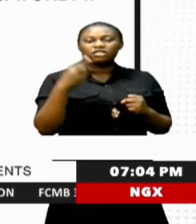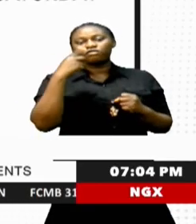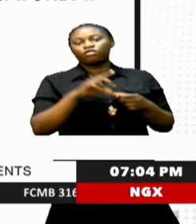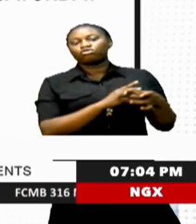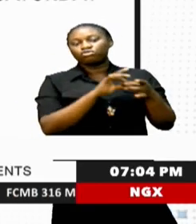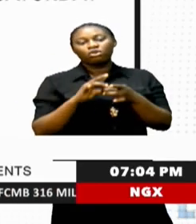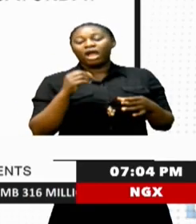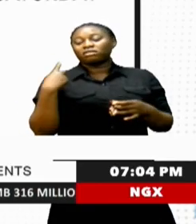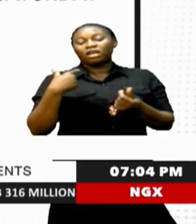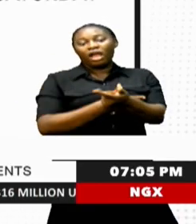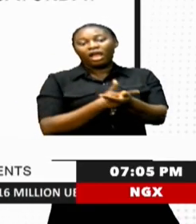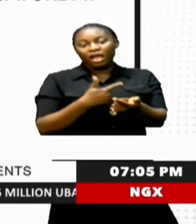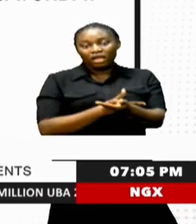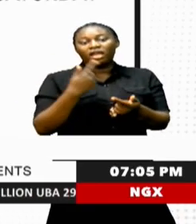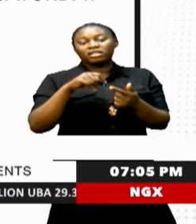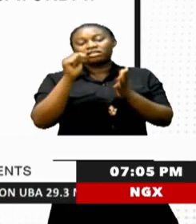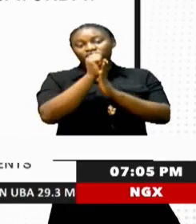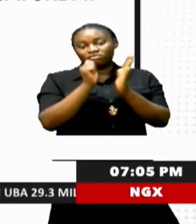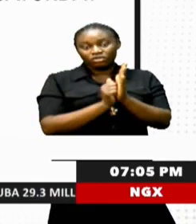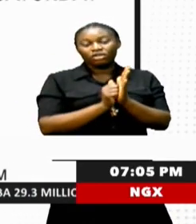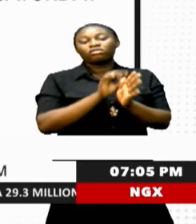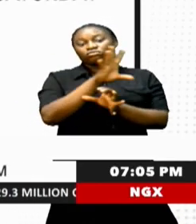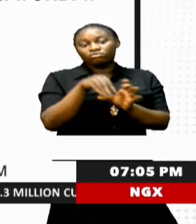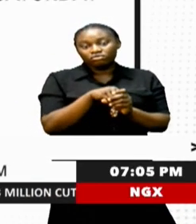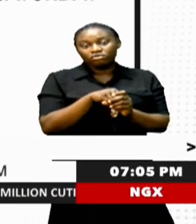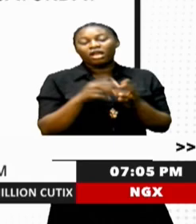Accra, the items on the agenda will include